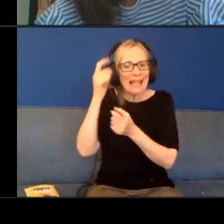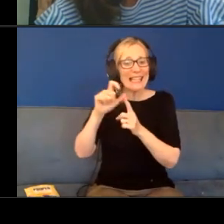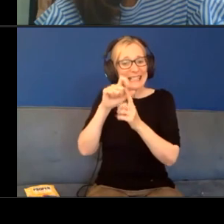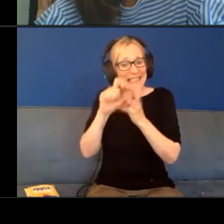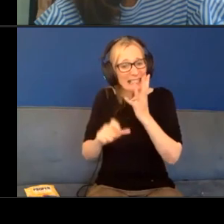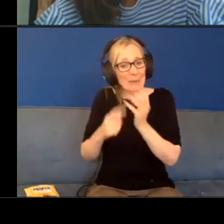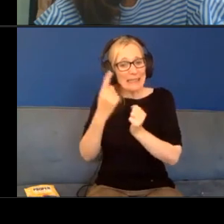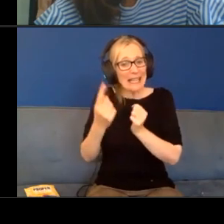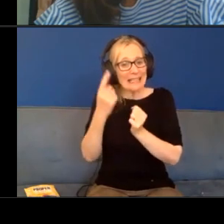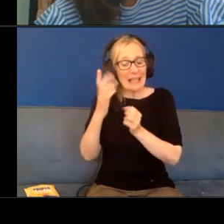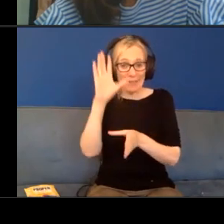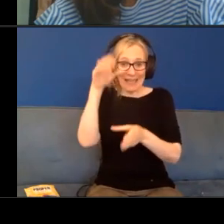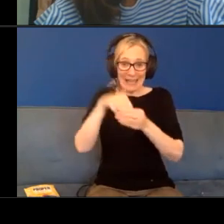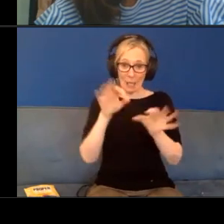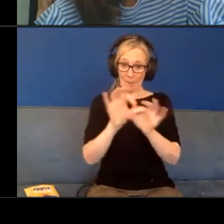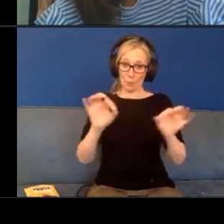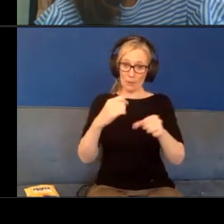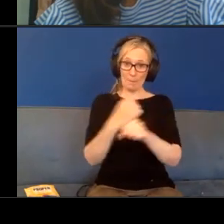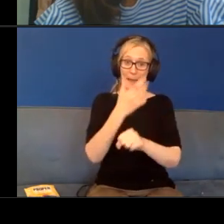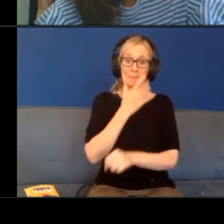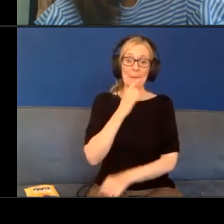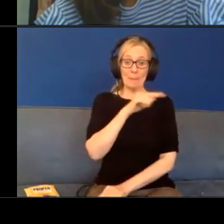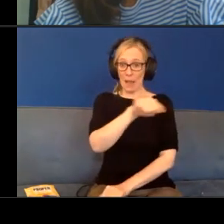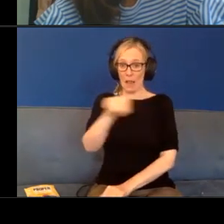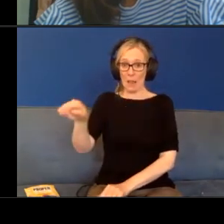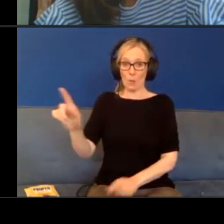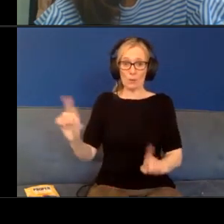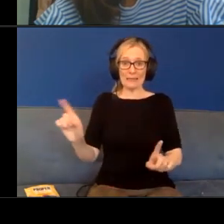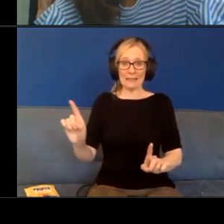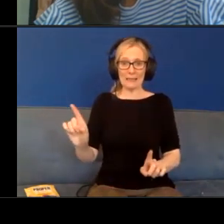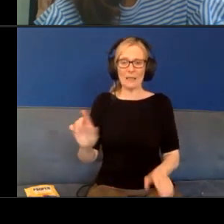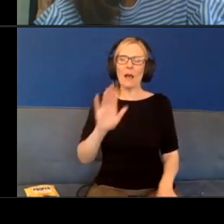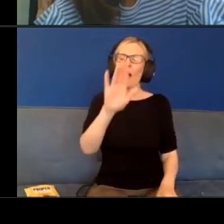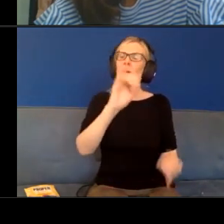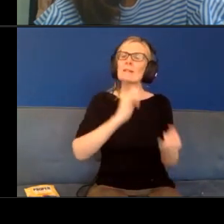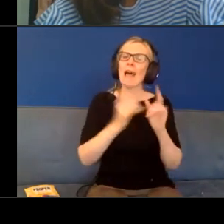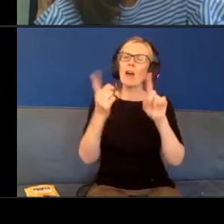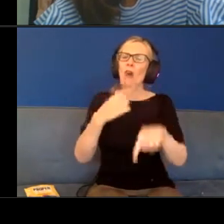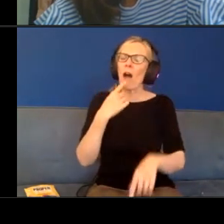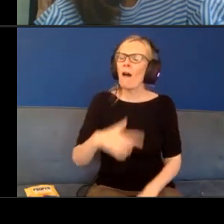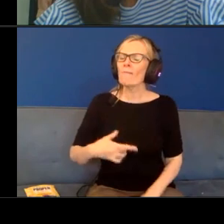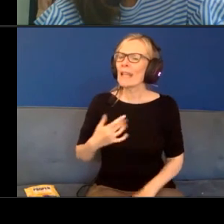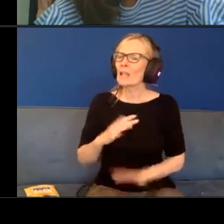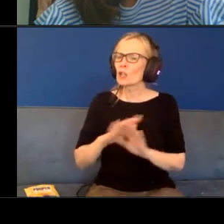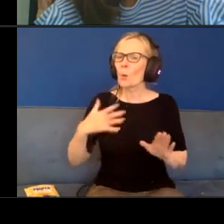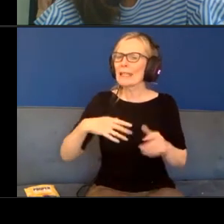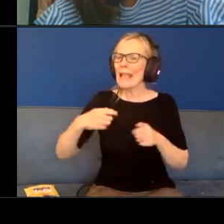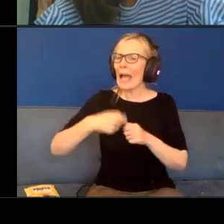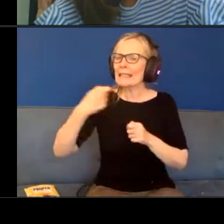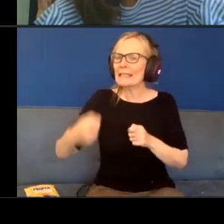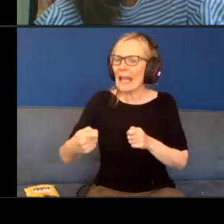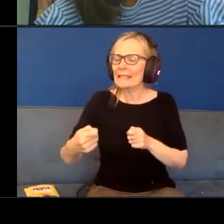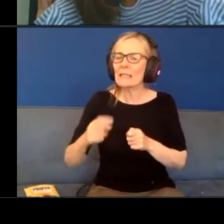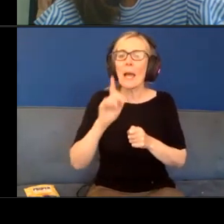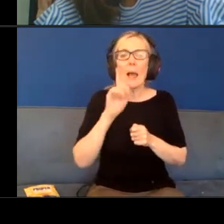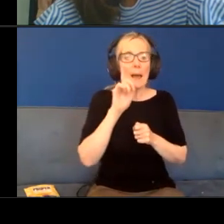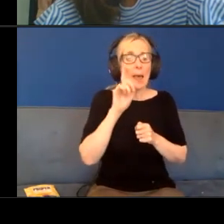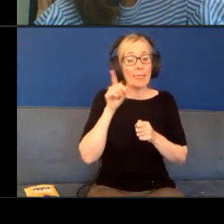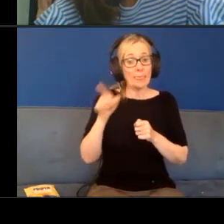music making fraternity. I'm not so sure if it needs to be extended. I think that the research did